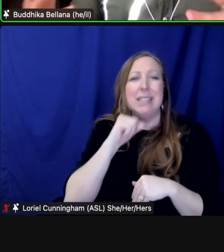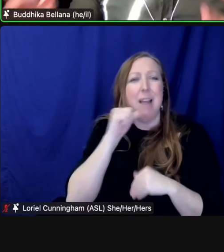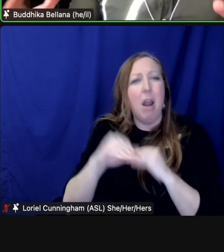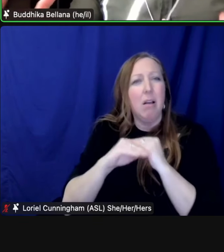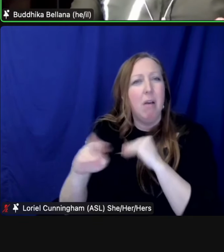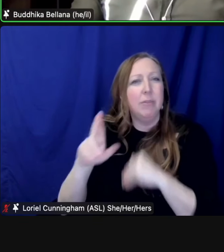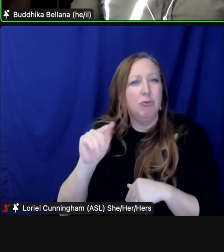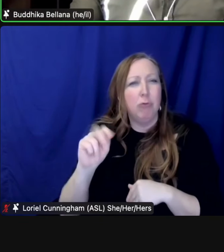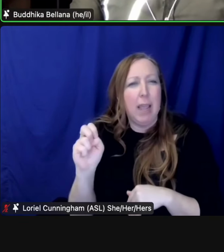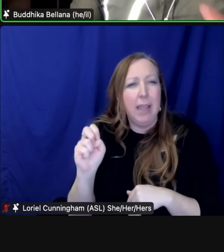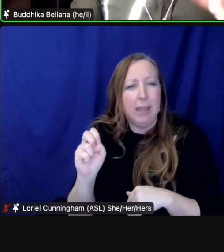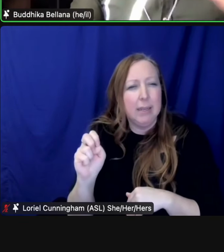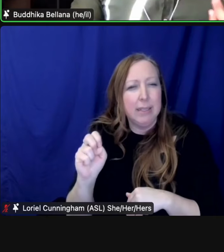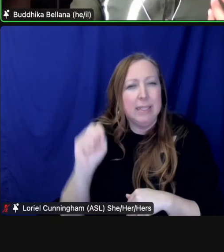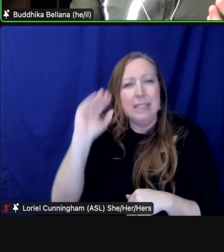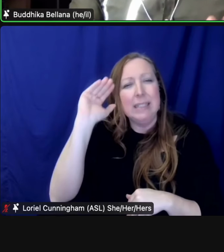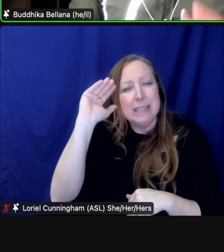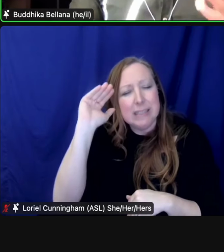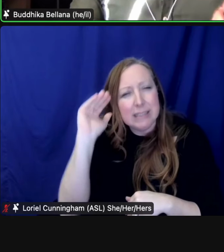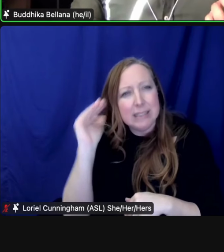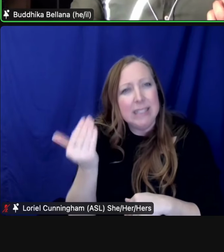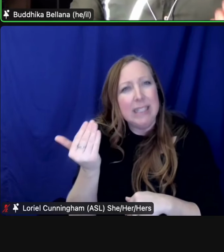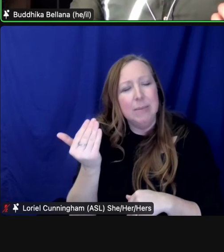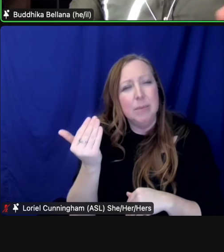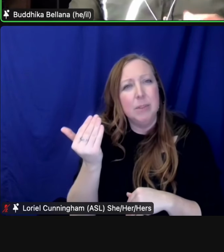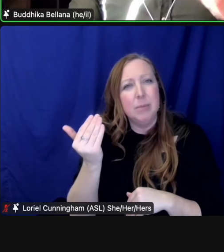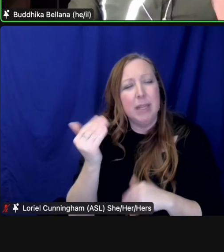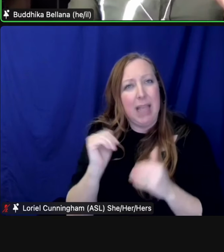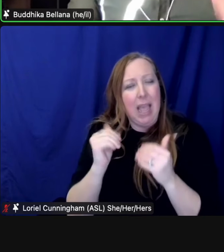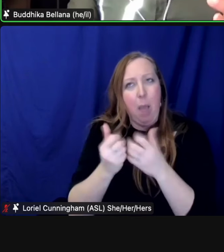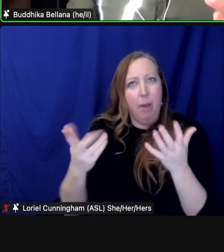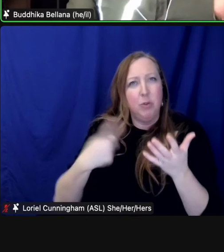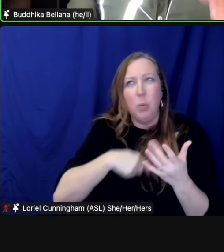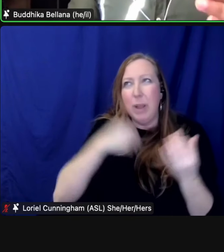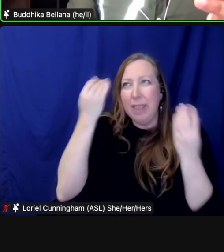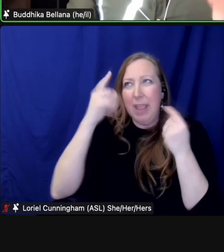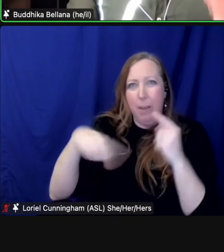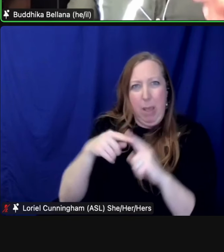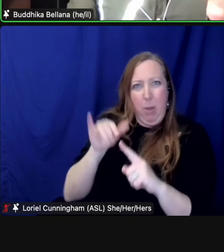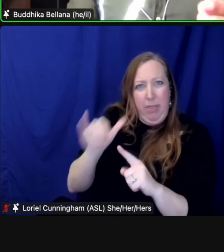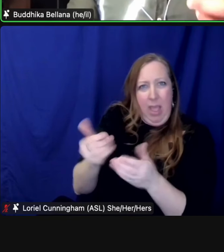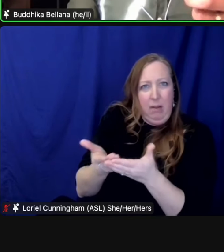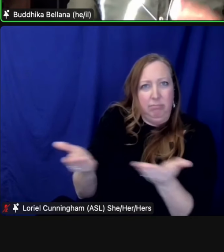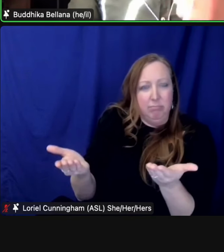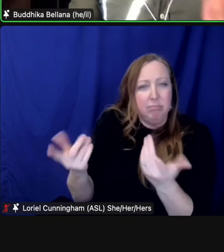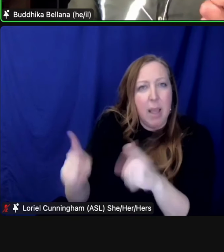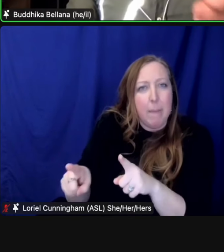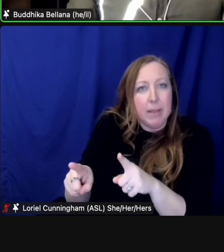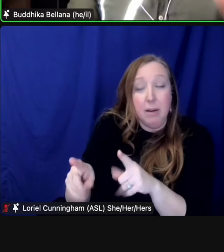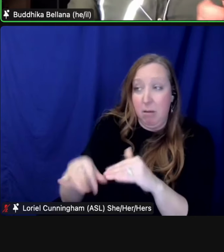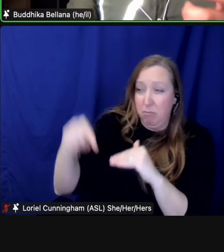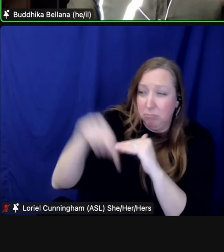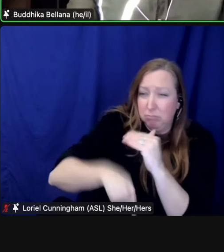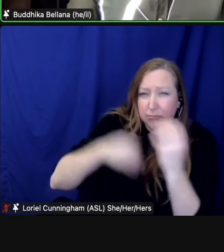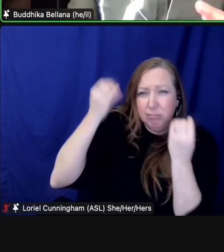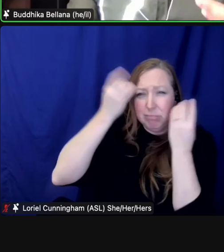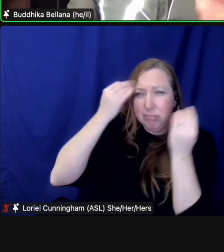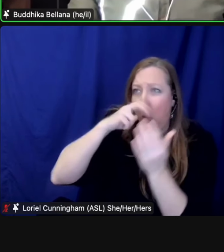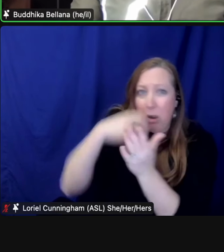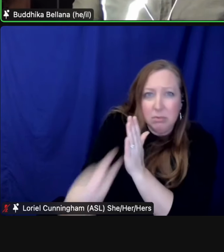times. Instead, it seems to be perhaps a function of encoding depth. How deeply we process a given input predicts the extent to